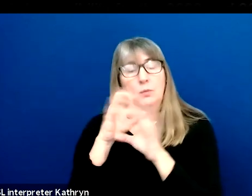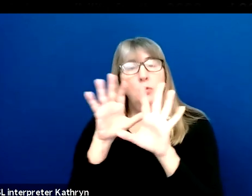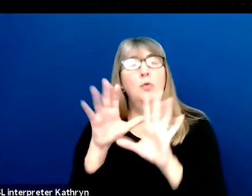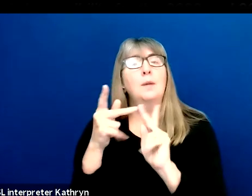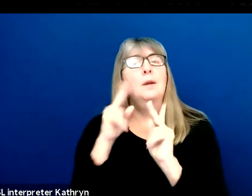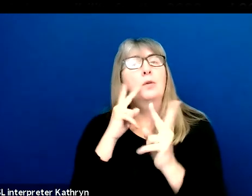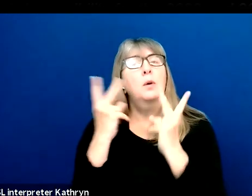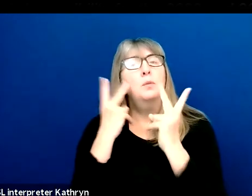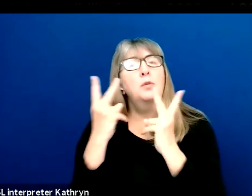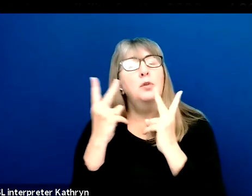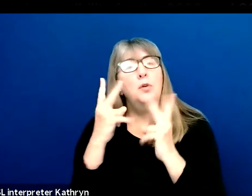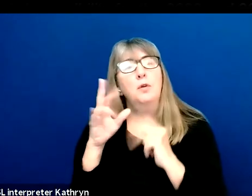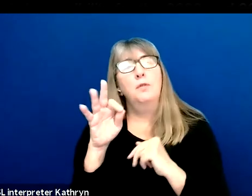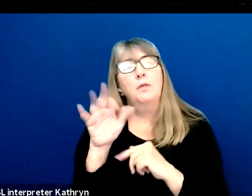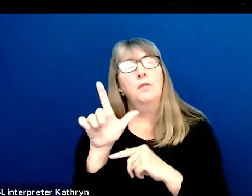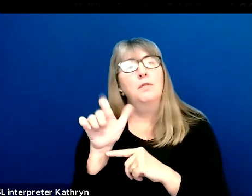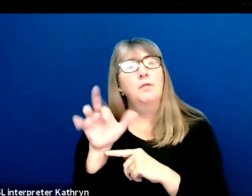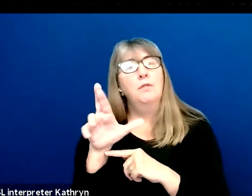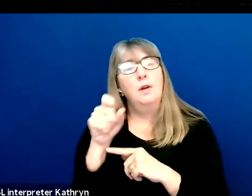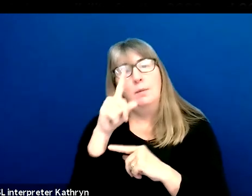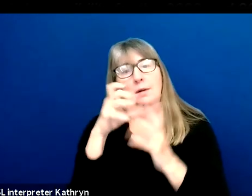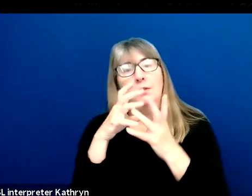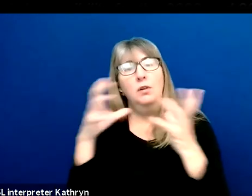observe flares in, because you get a lot of flux.